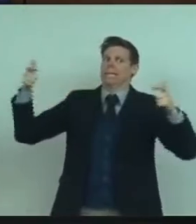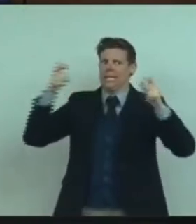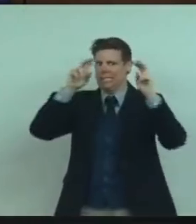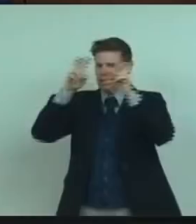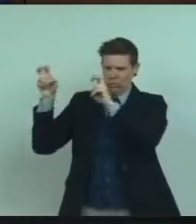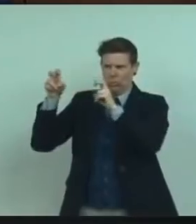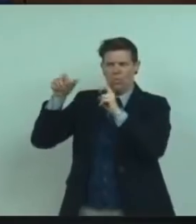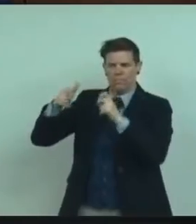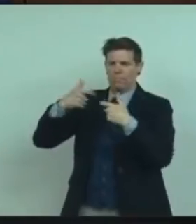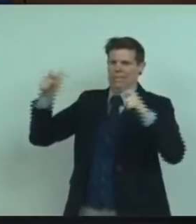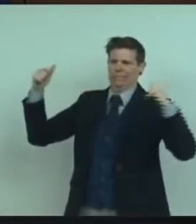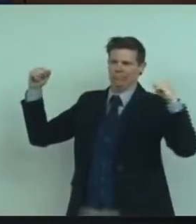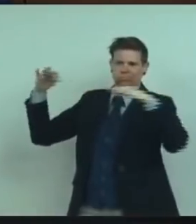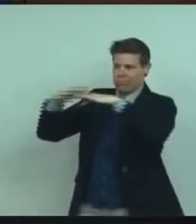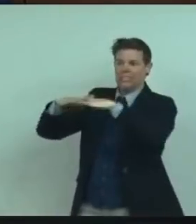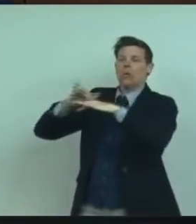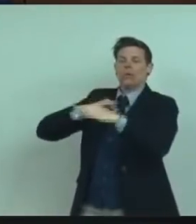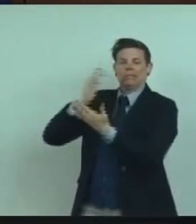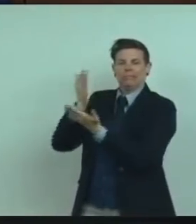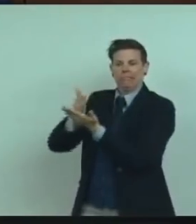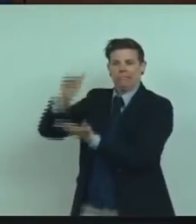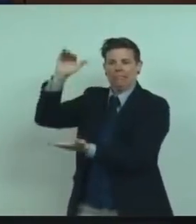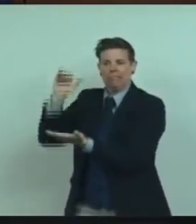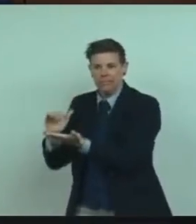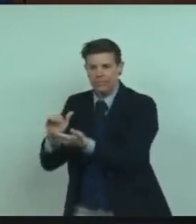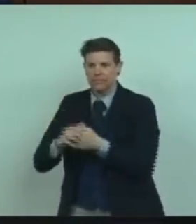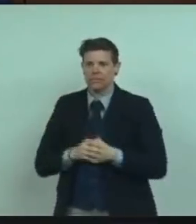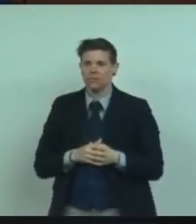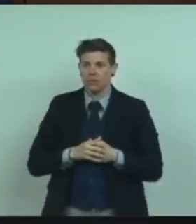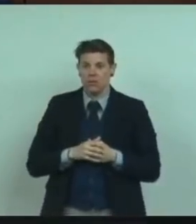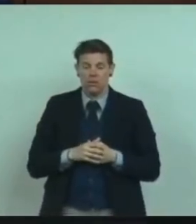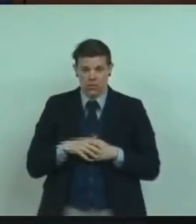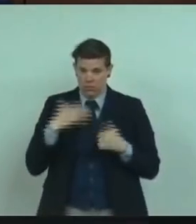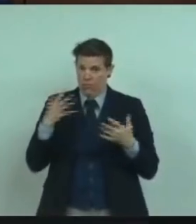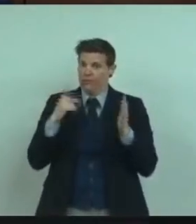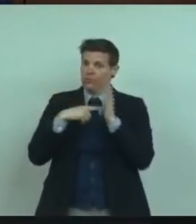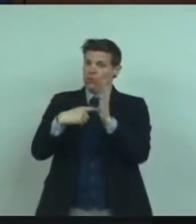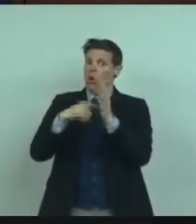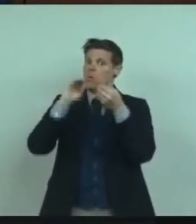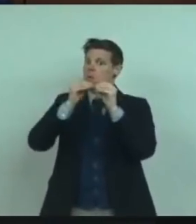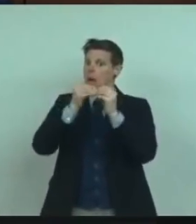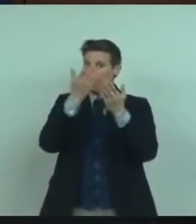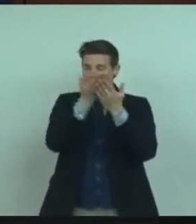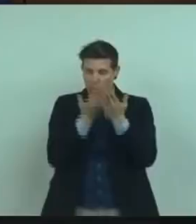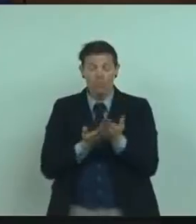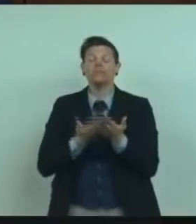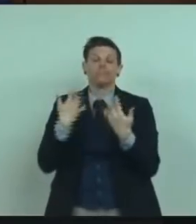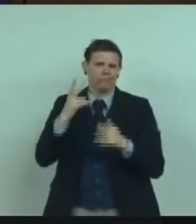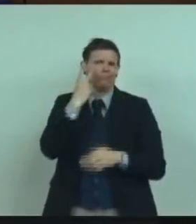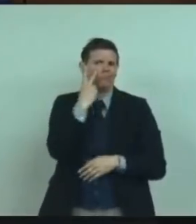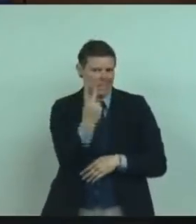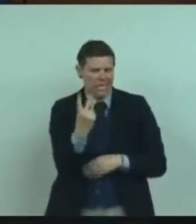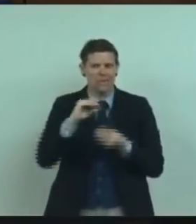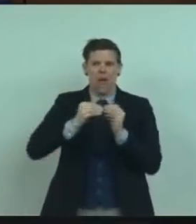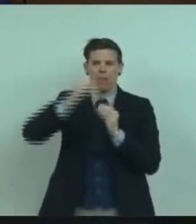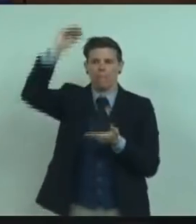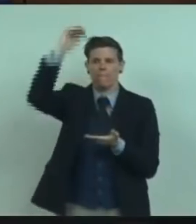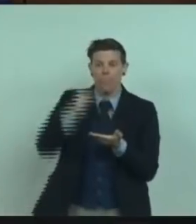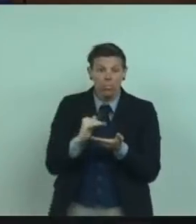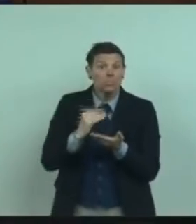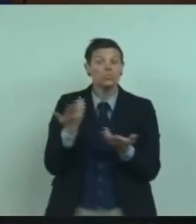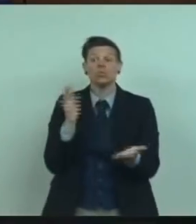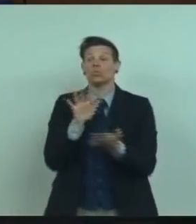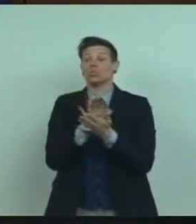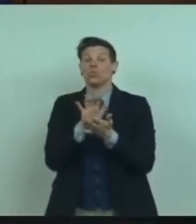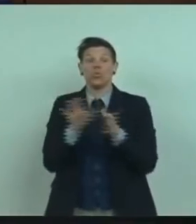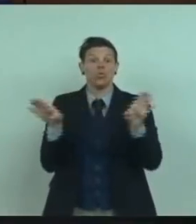think unequivocally that the data bears out that that made a huge difference. Closing schools early, right? Limiting all those other